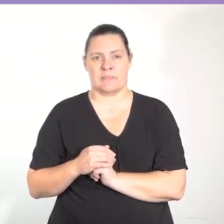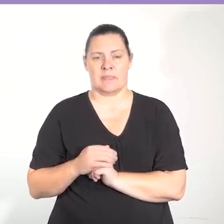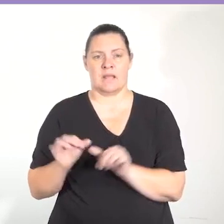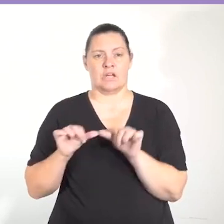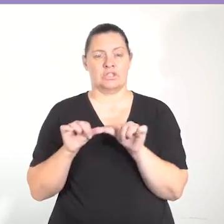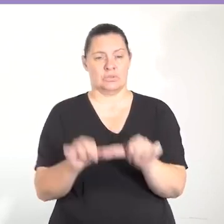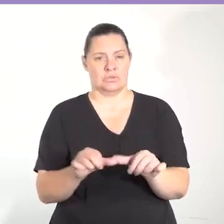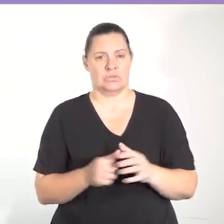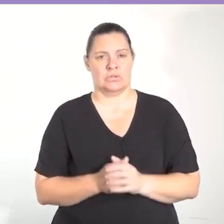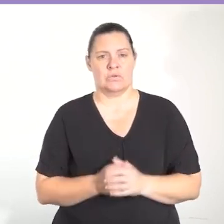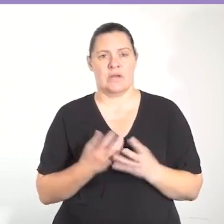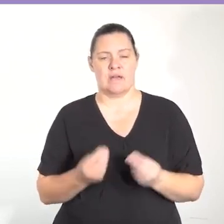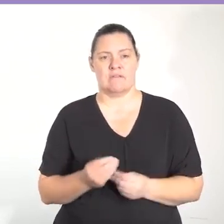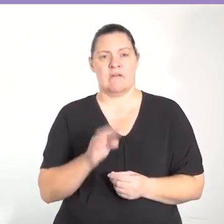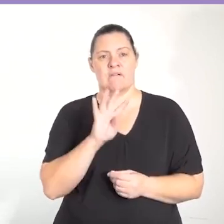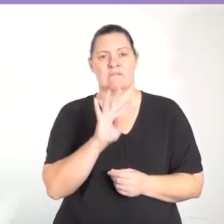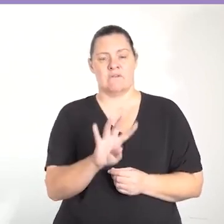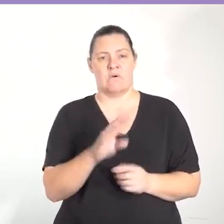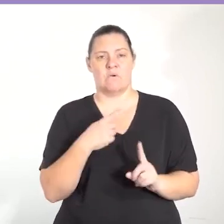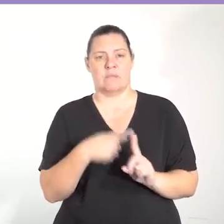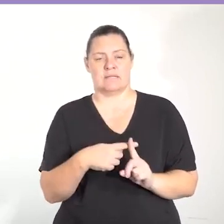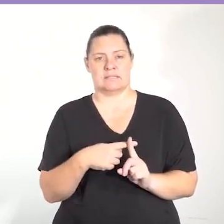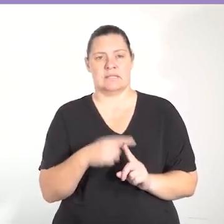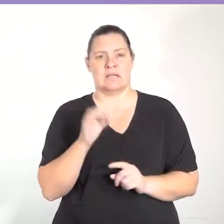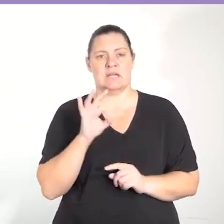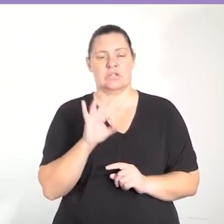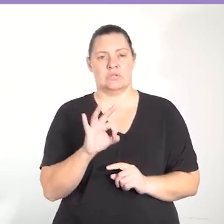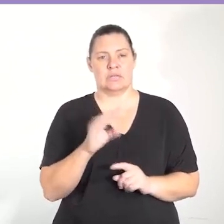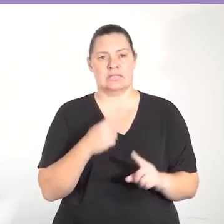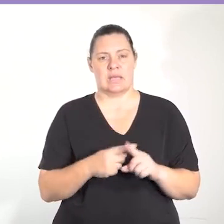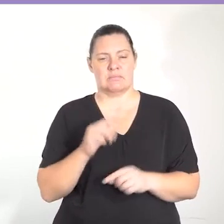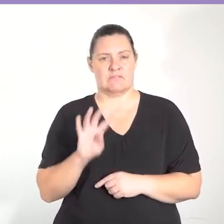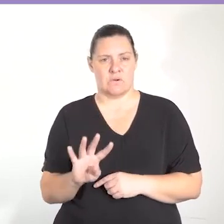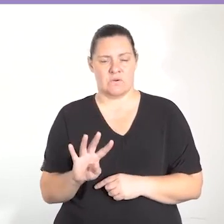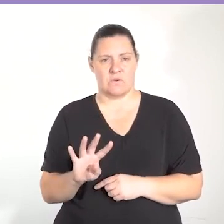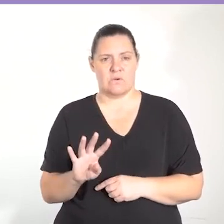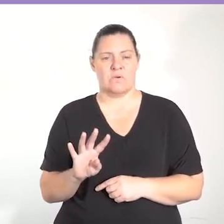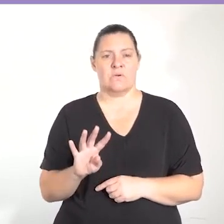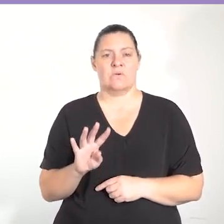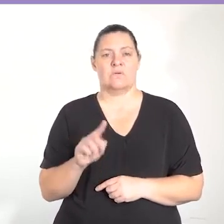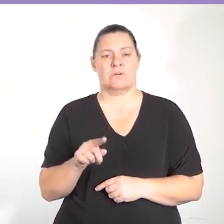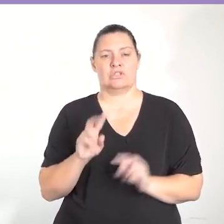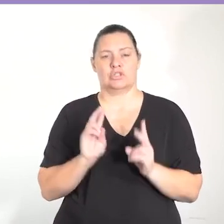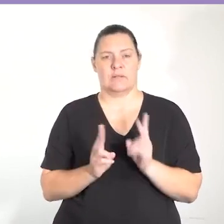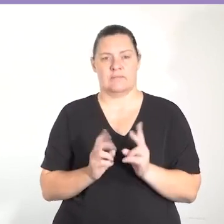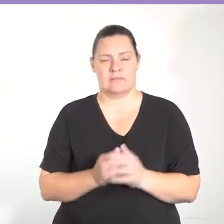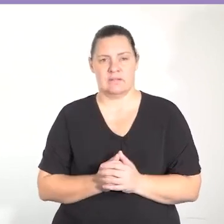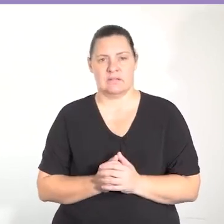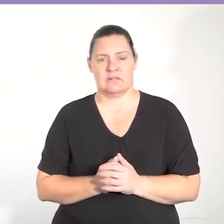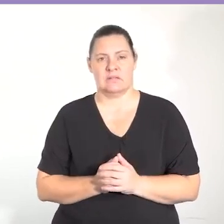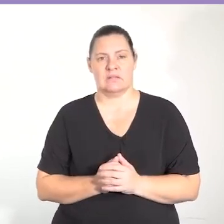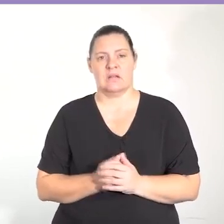When we continue with that calculation, we have 4 plus 3 times 4 is